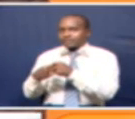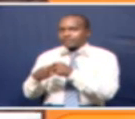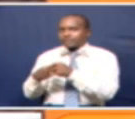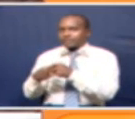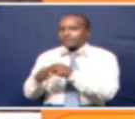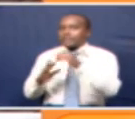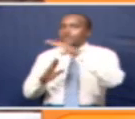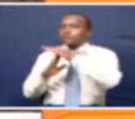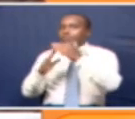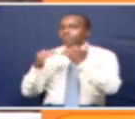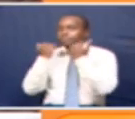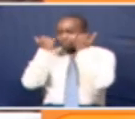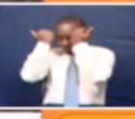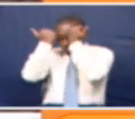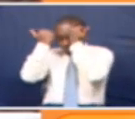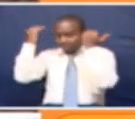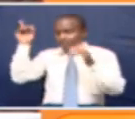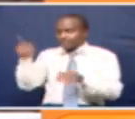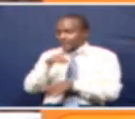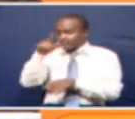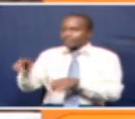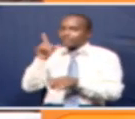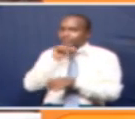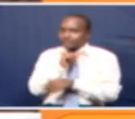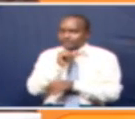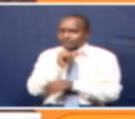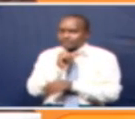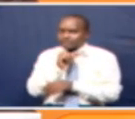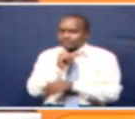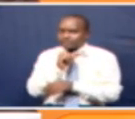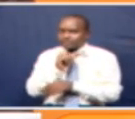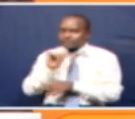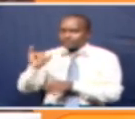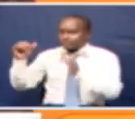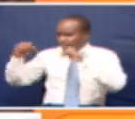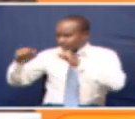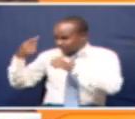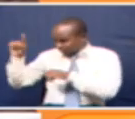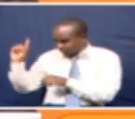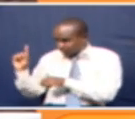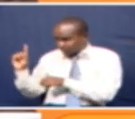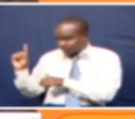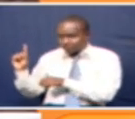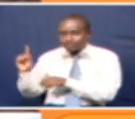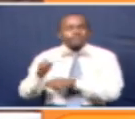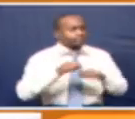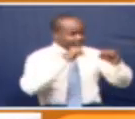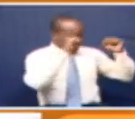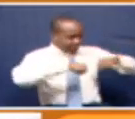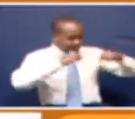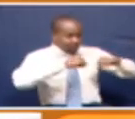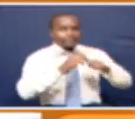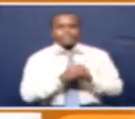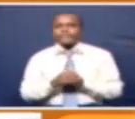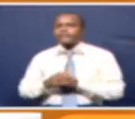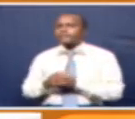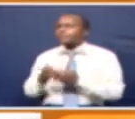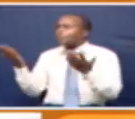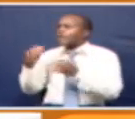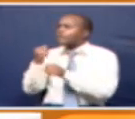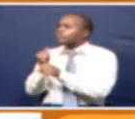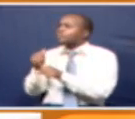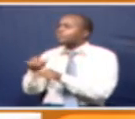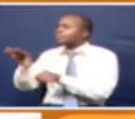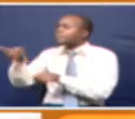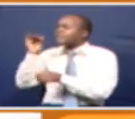Supreme Court nullified the results of the August 8th election. That you agree with, isn't it? I do agree with that. So where do you confer this